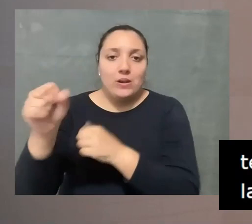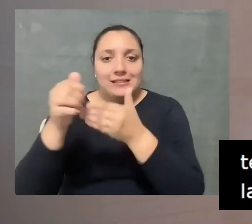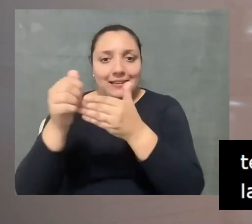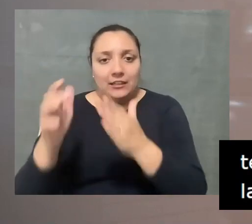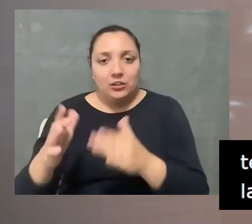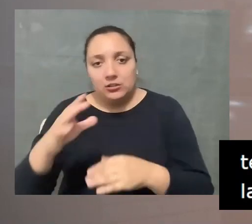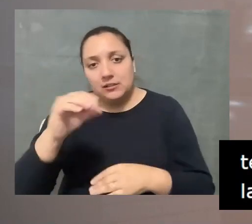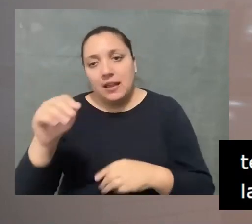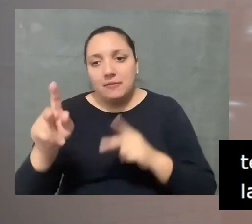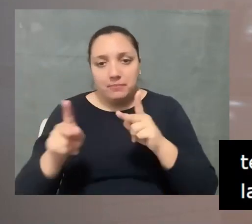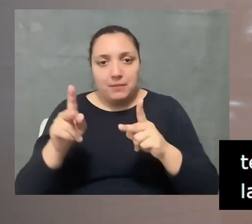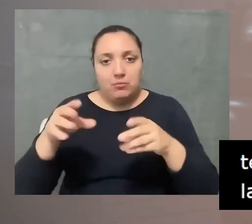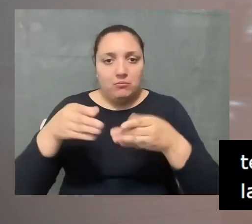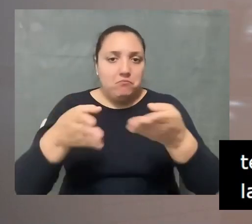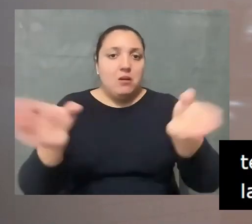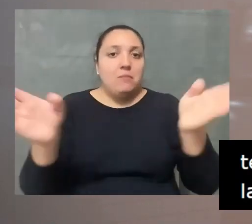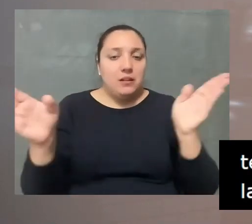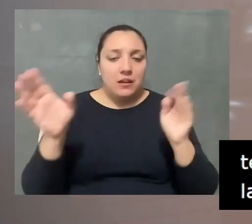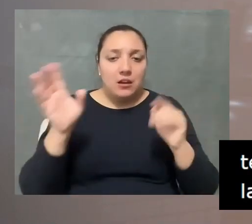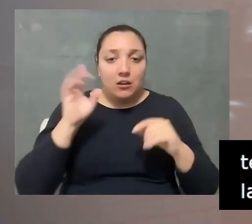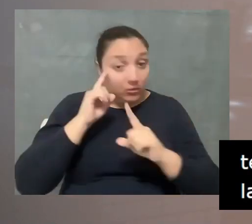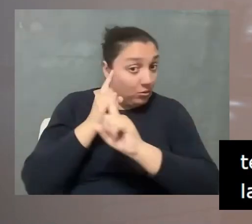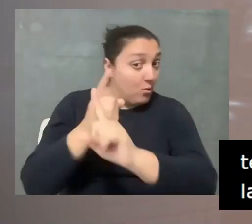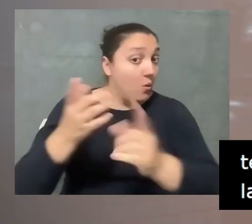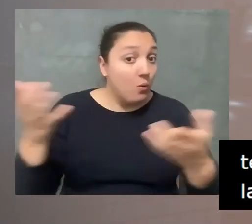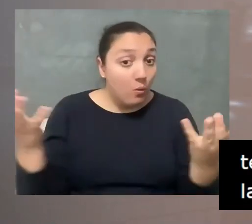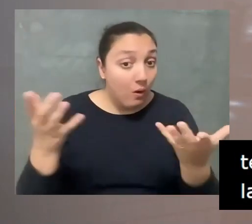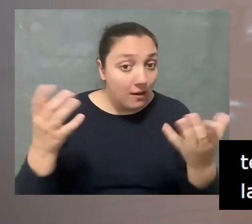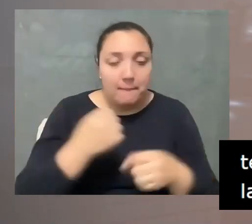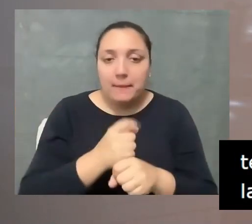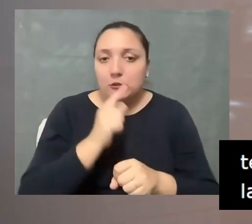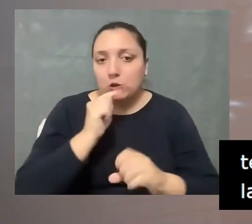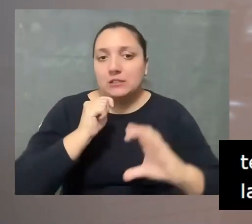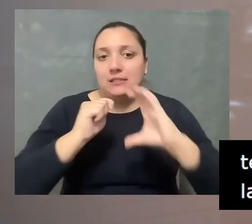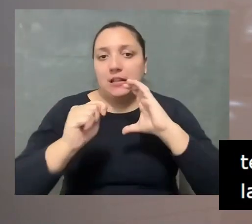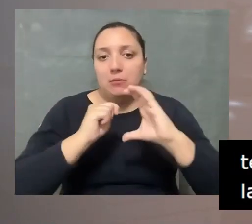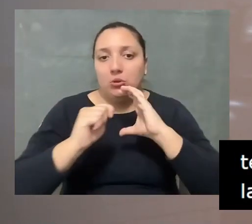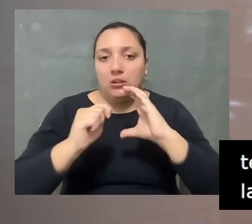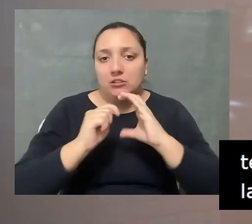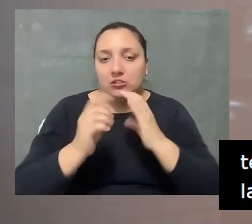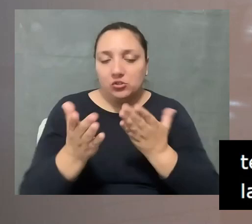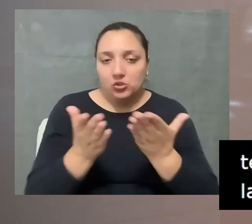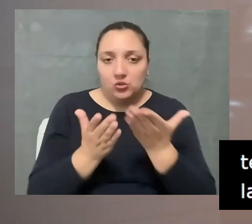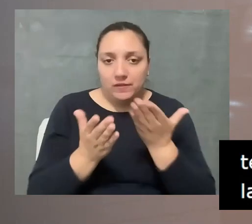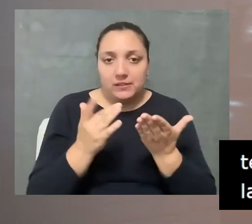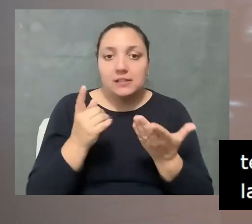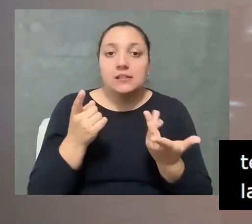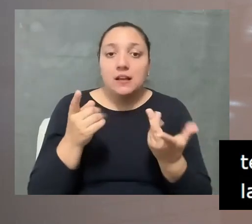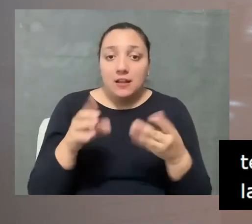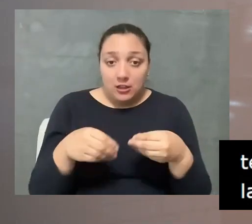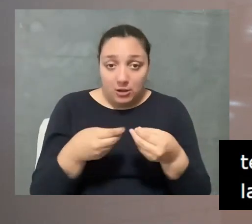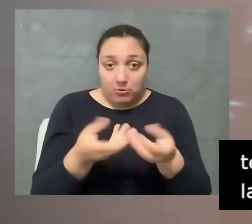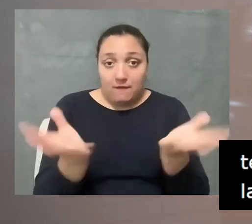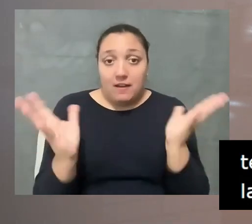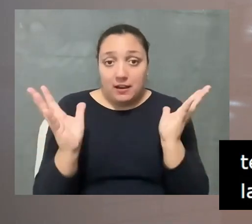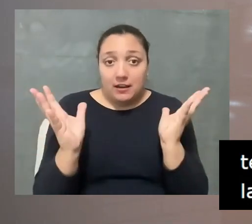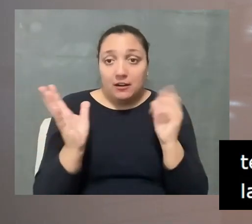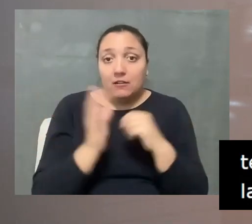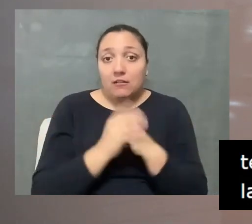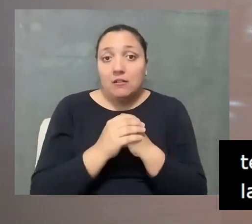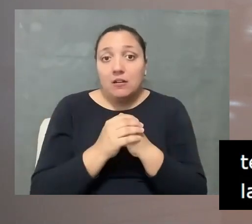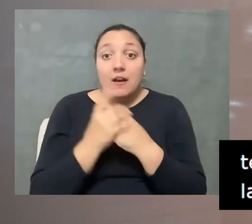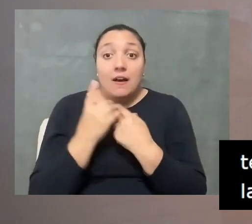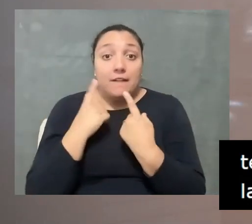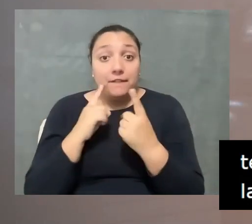the public with a mission to ensure that telecommunication services are being offered both efficiently